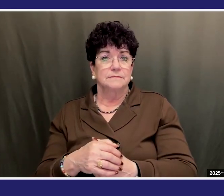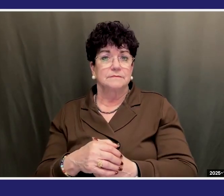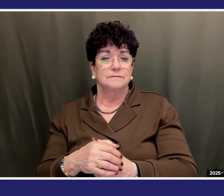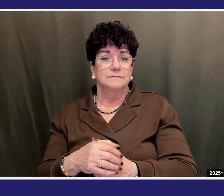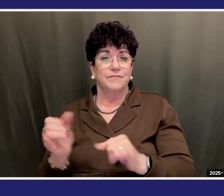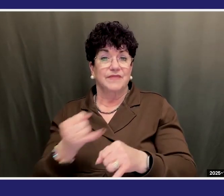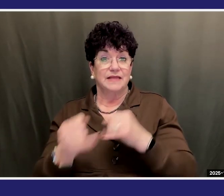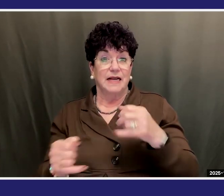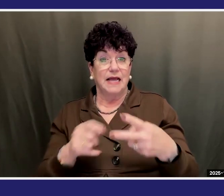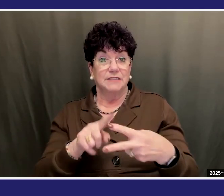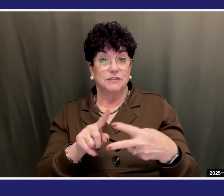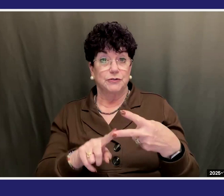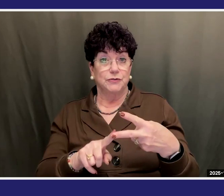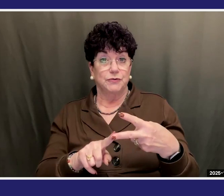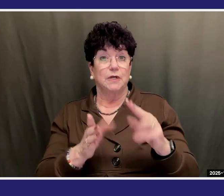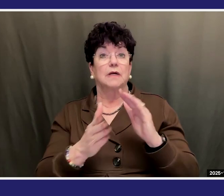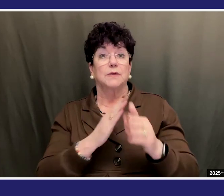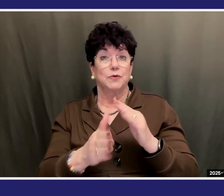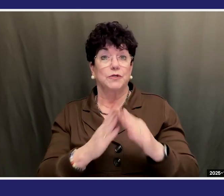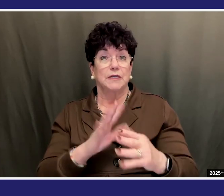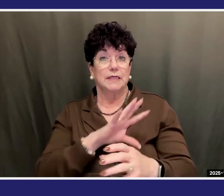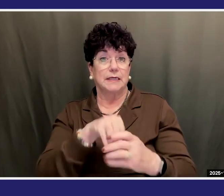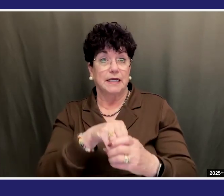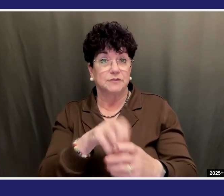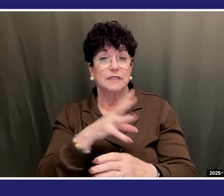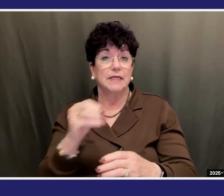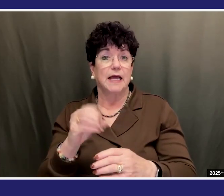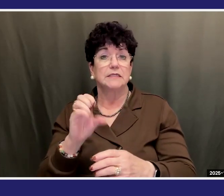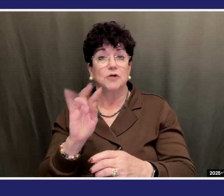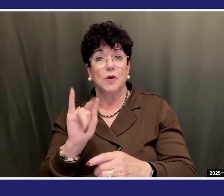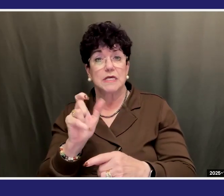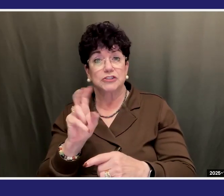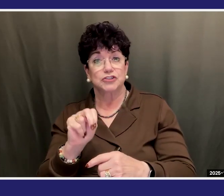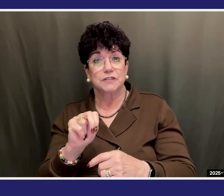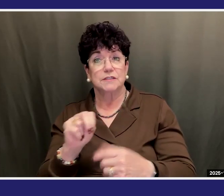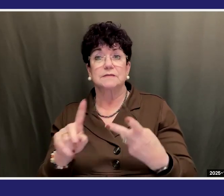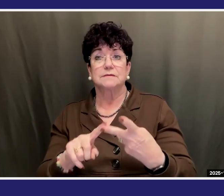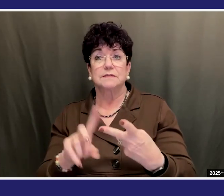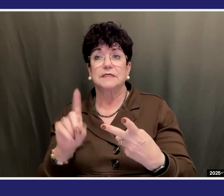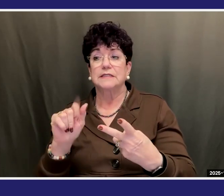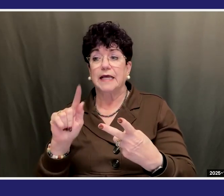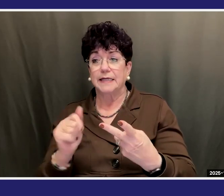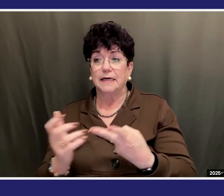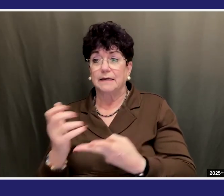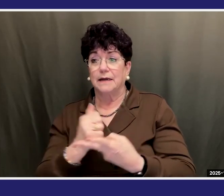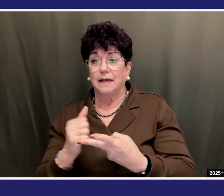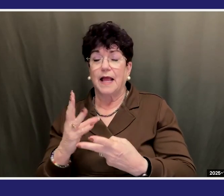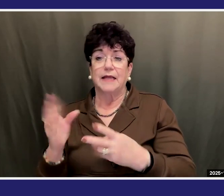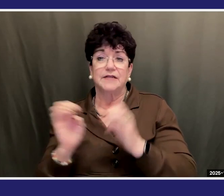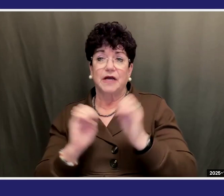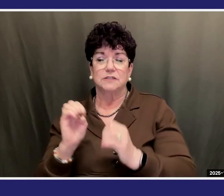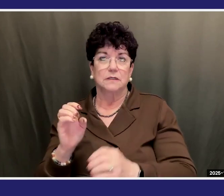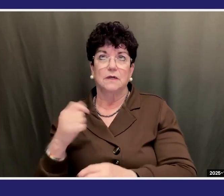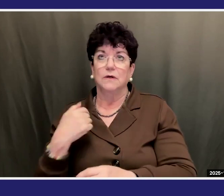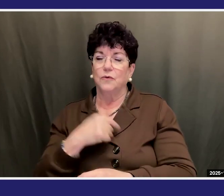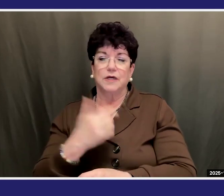The last two components are community engagement and coalition building, as well as data and evaluation. So we know this work could not be done